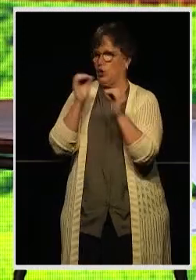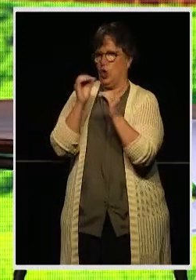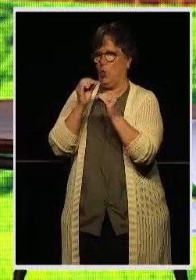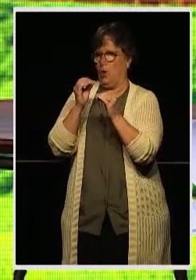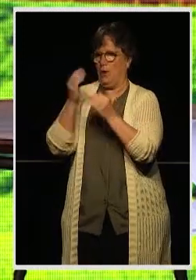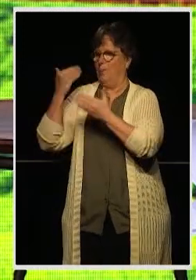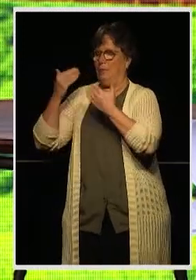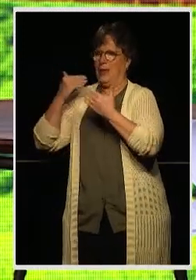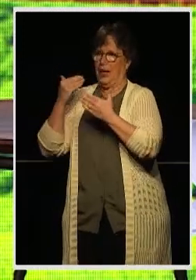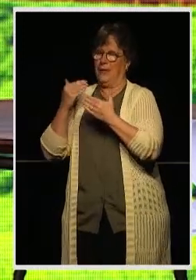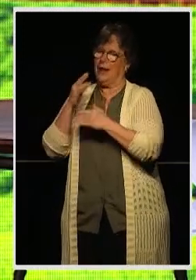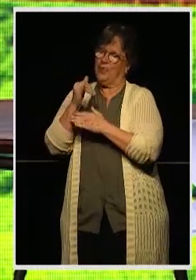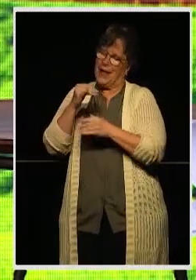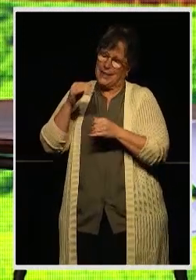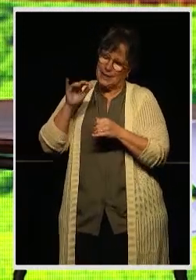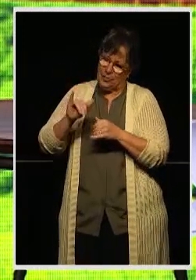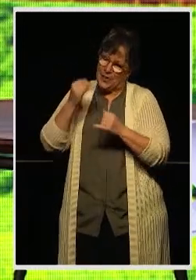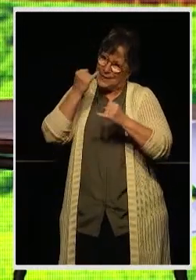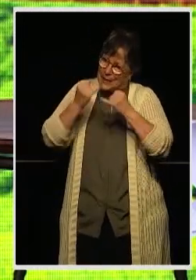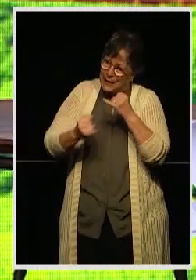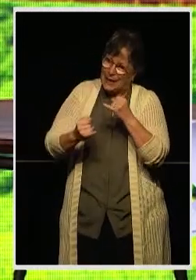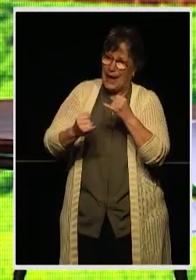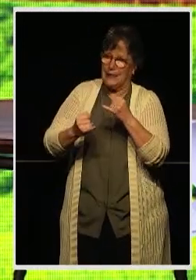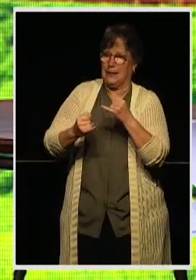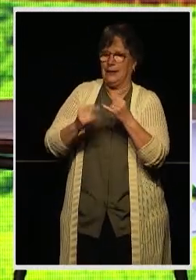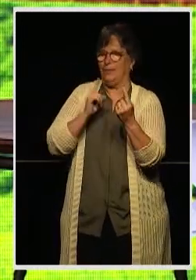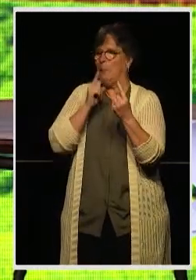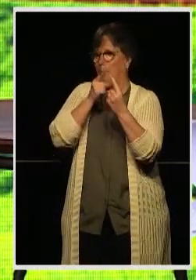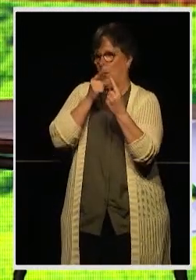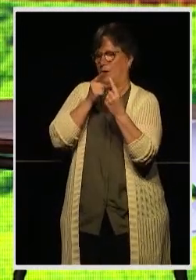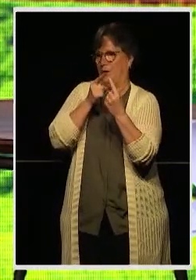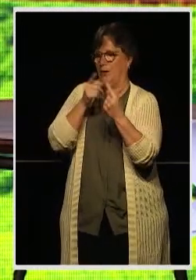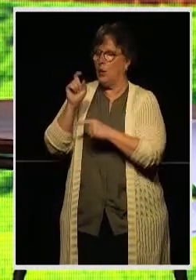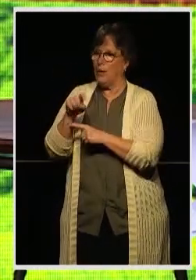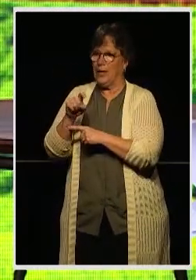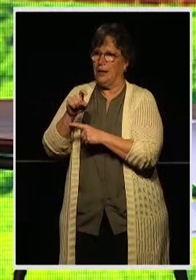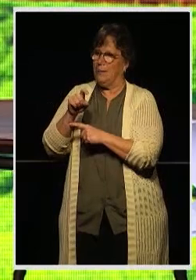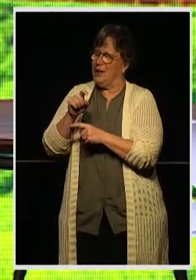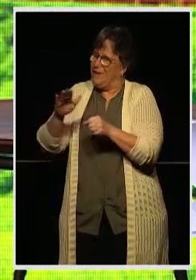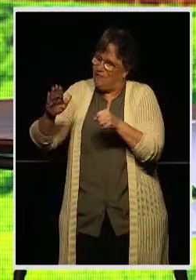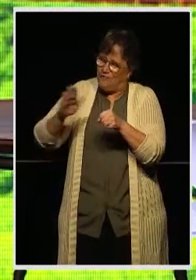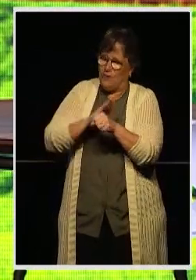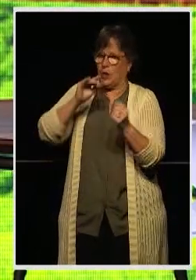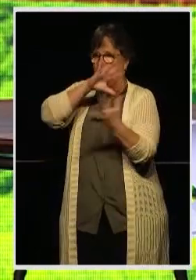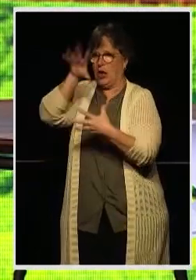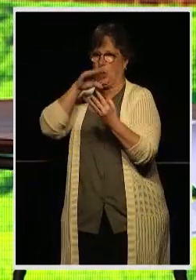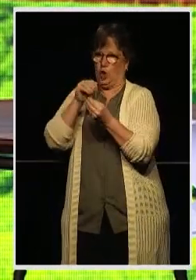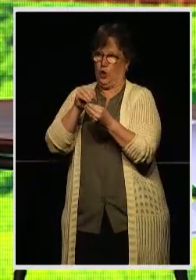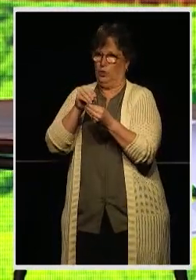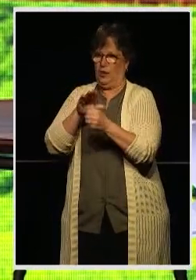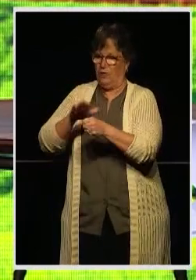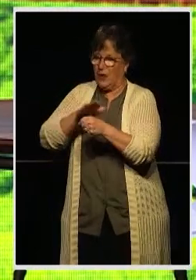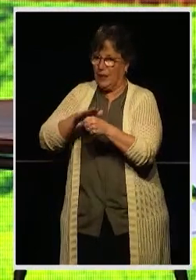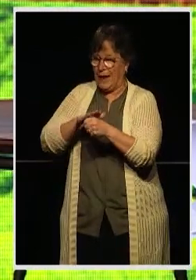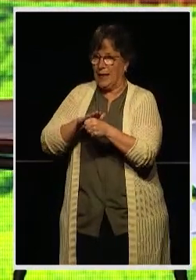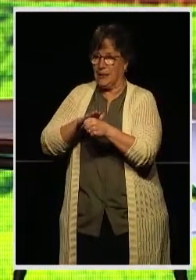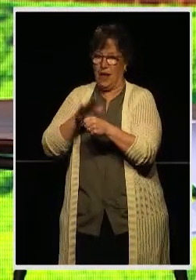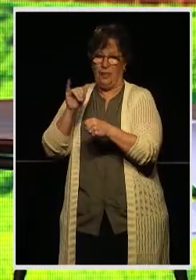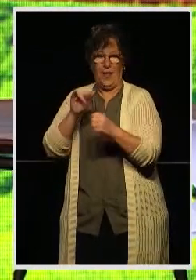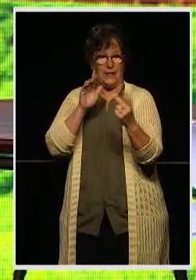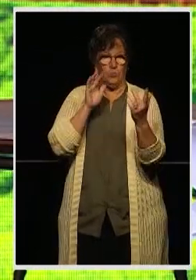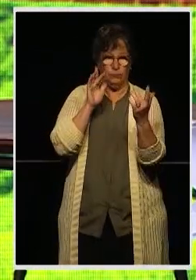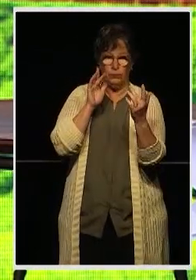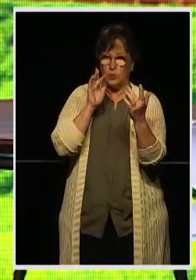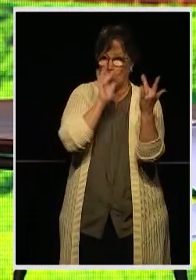is to make sure that this is fully inclusive, that we are an inclusive land grant that is reaching out to growers and producers who have